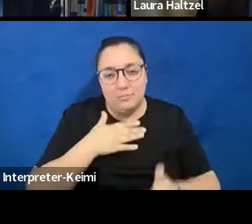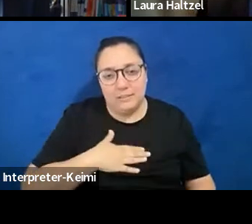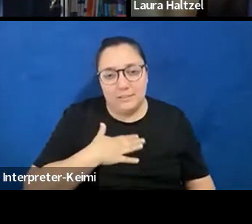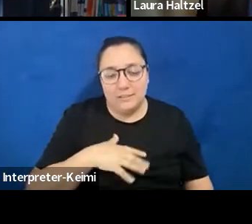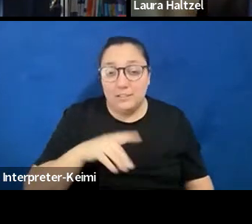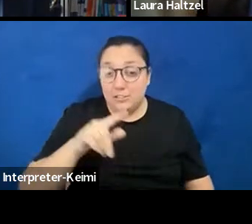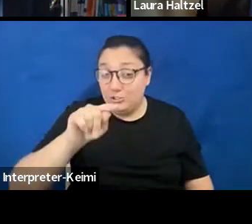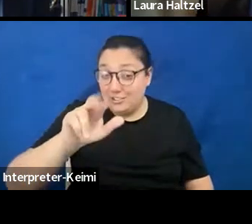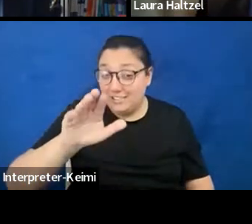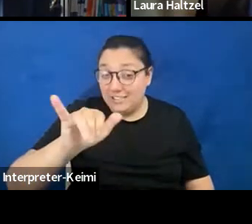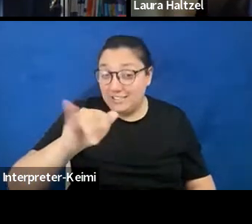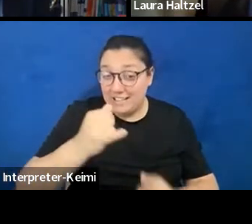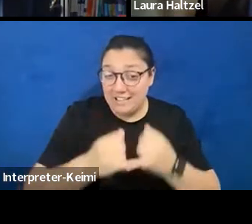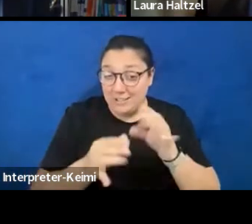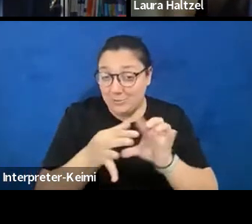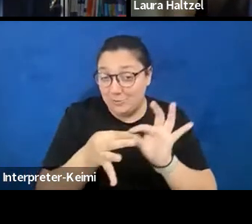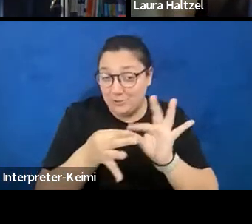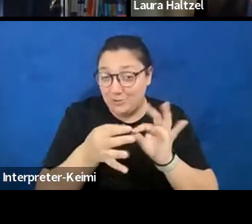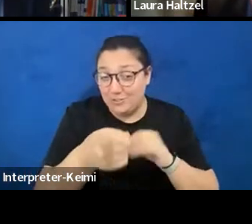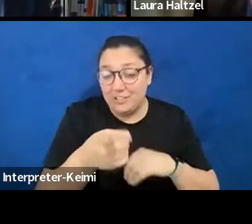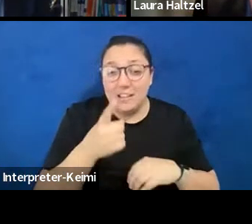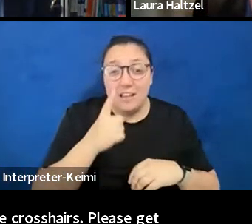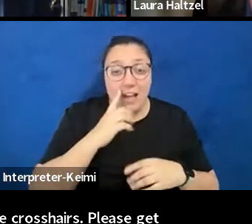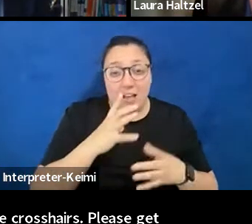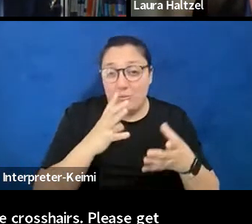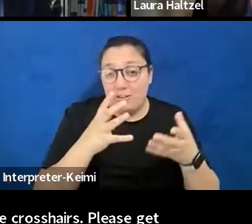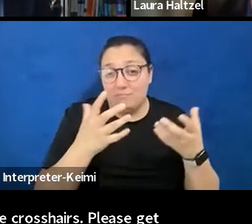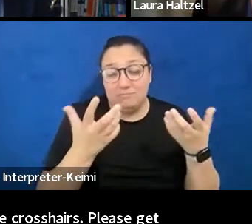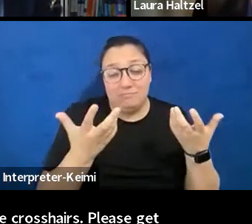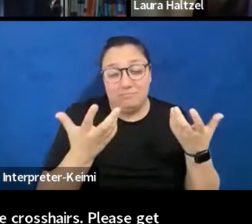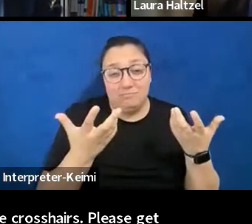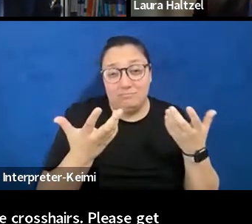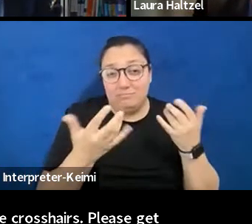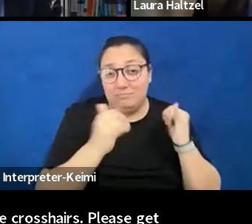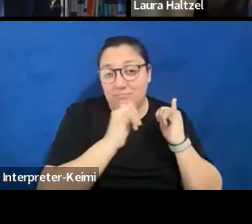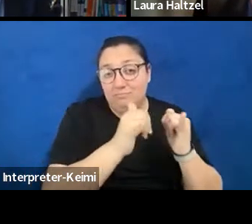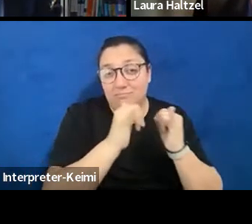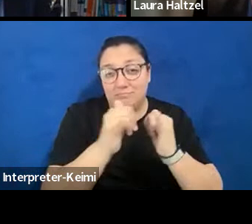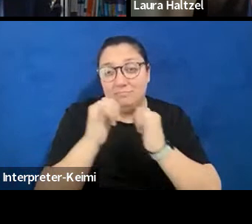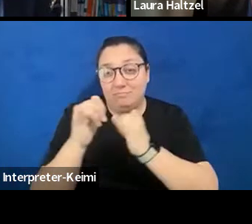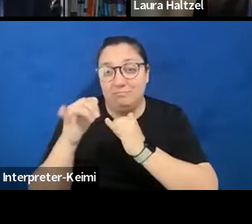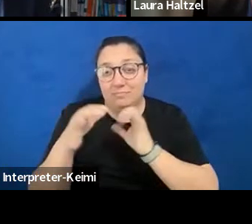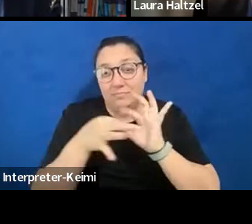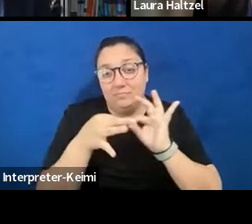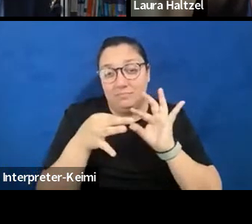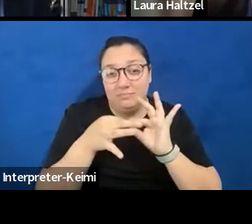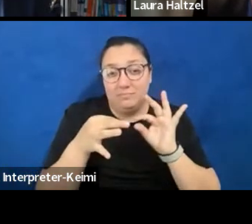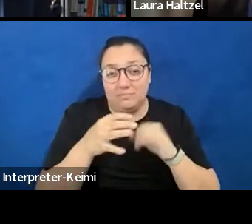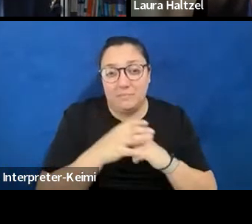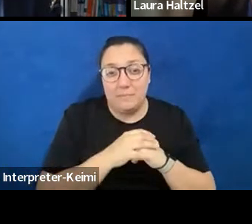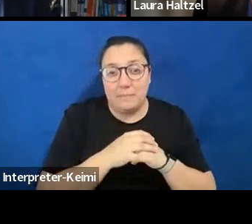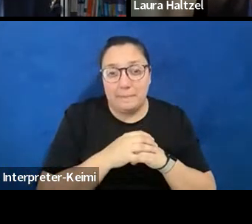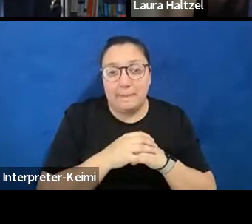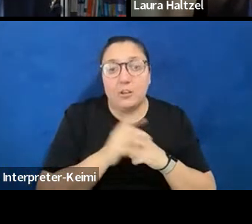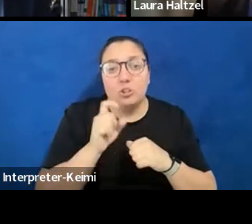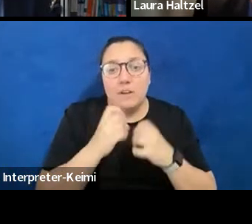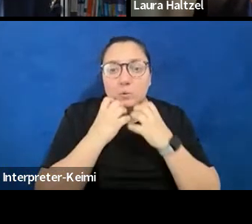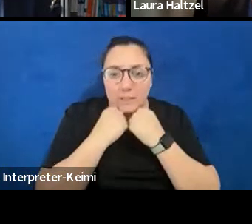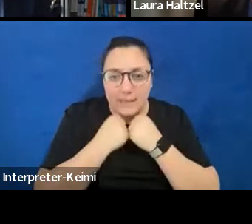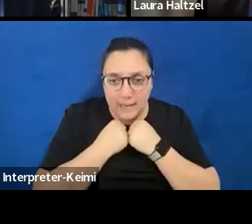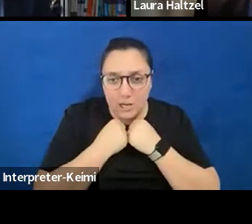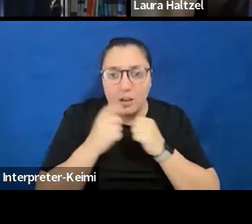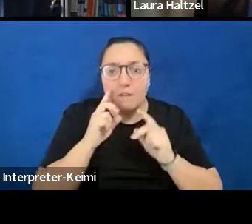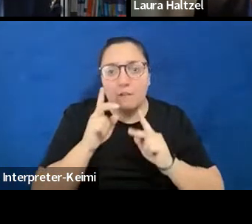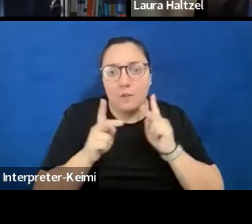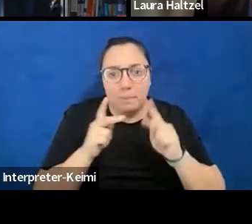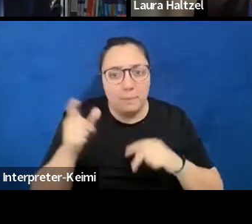Tracy, you get the last word. I just want to echo everything that my fellow panelists have said and just say you have to care for all the people who